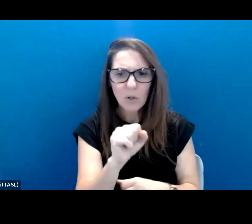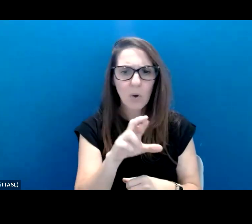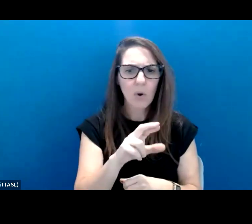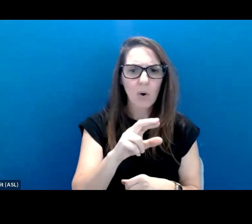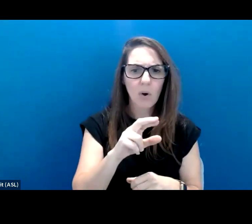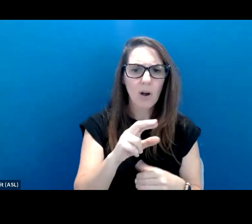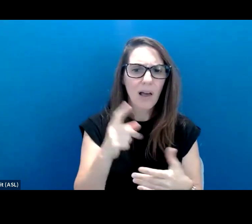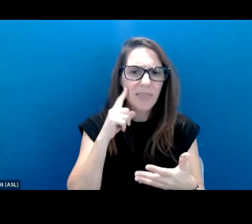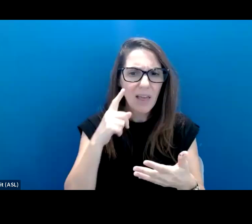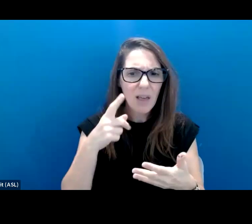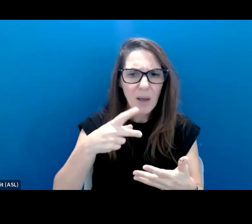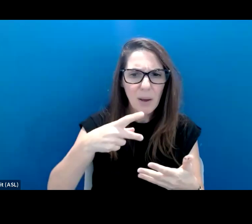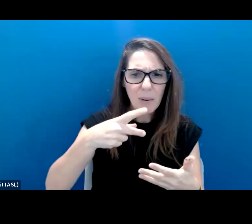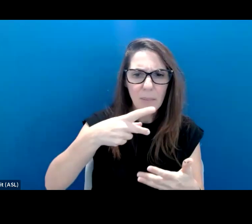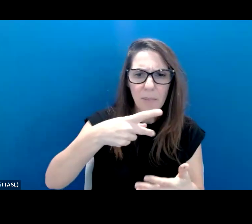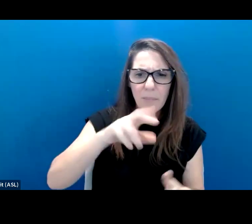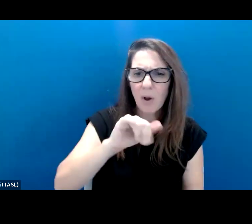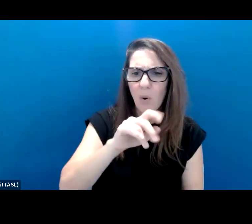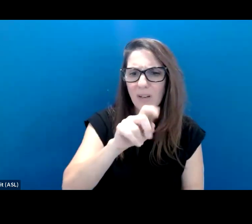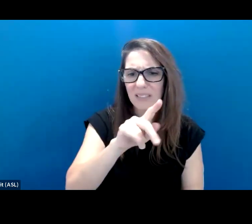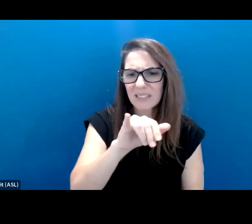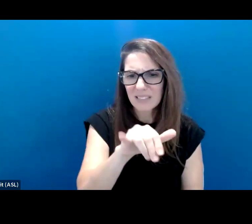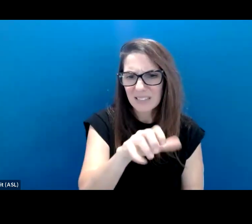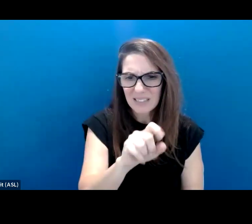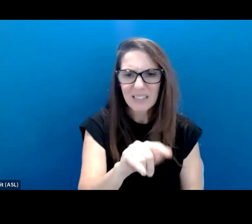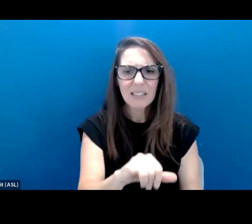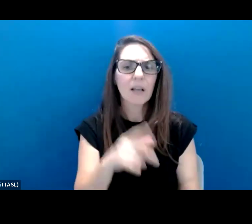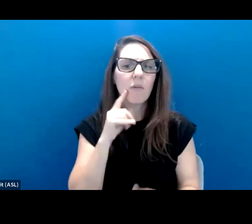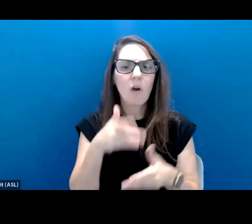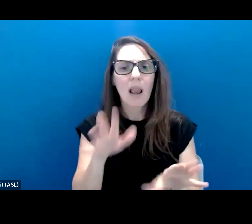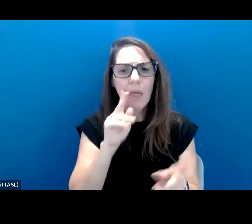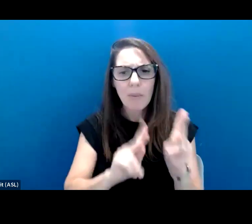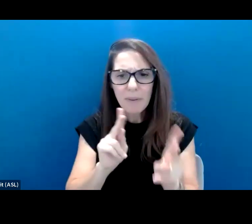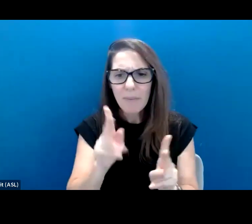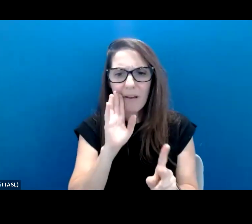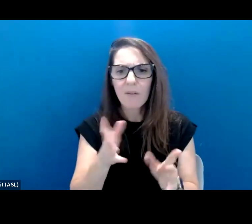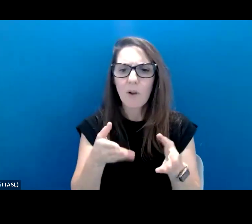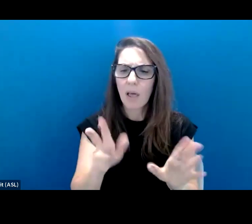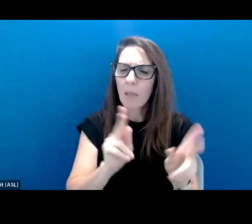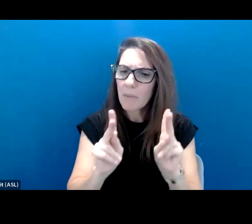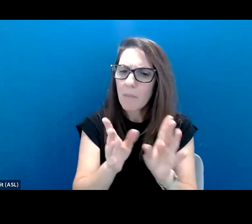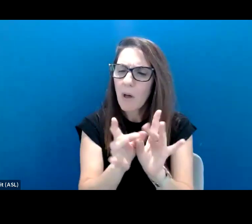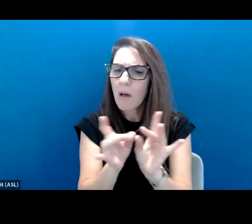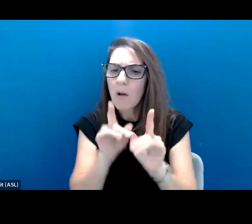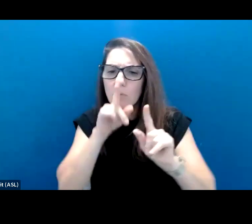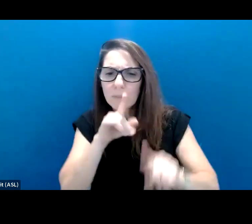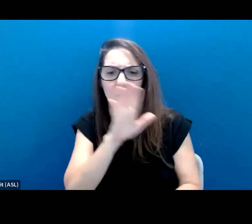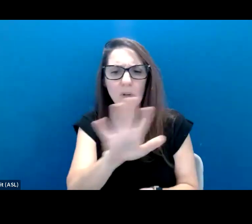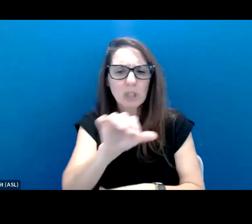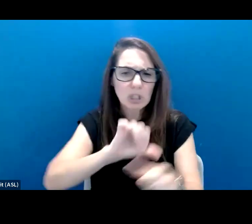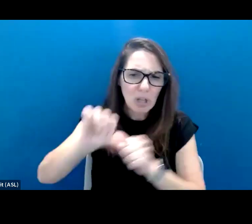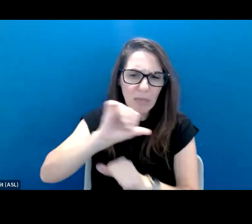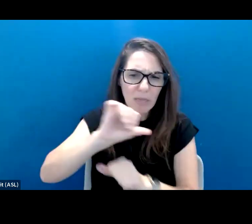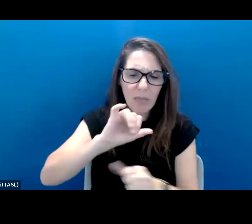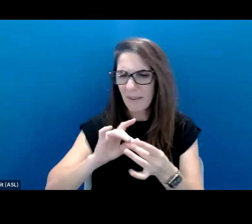right, to allow the public to comment, to allow people to respond to each other's comments, and even